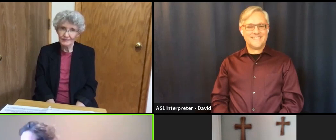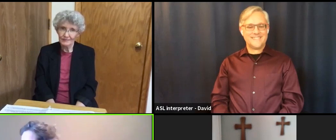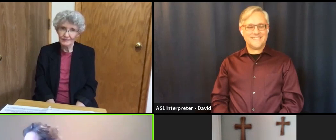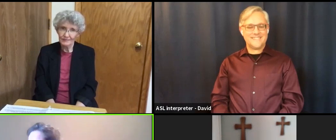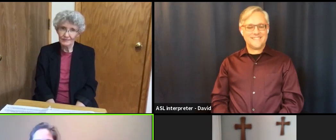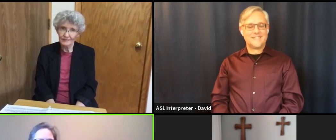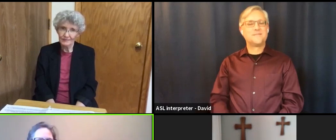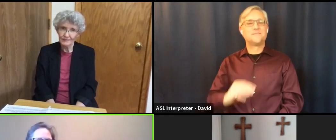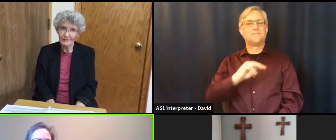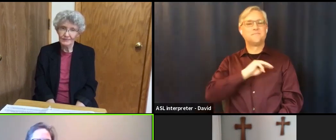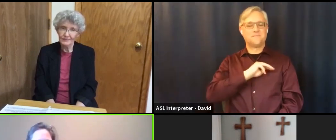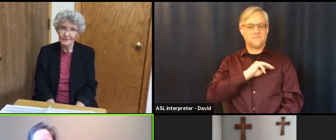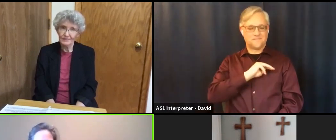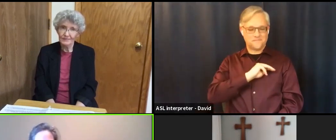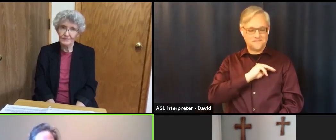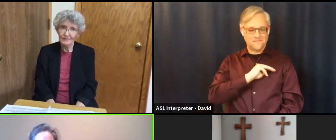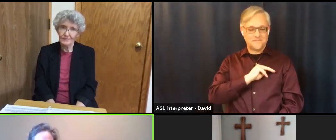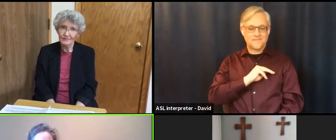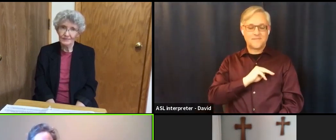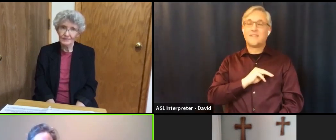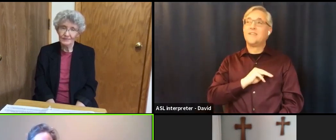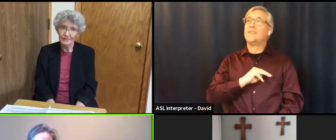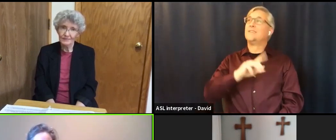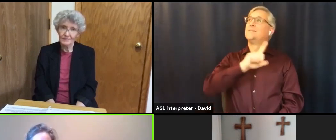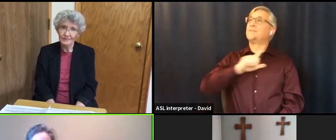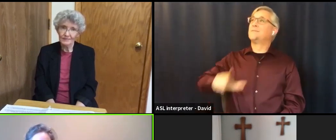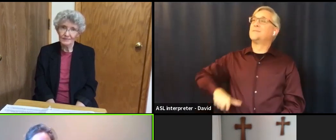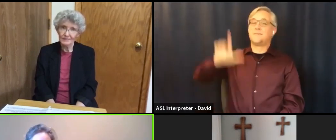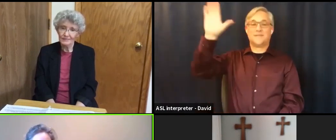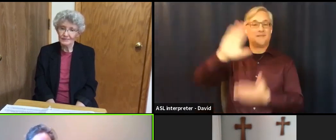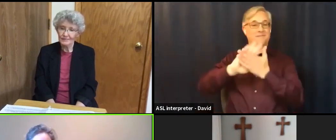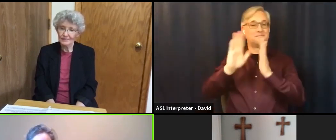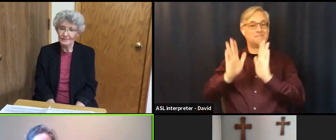The peace of the Lord be with you always.